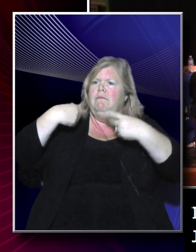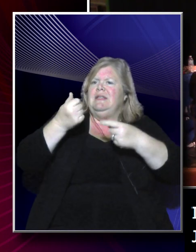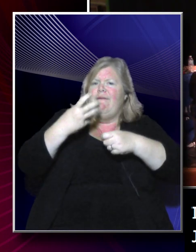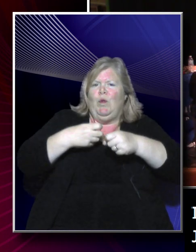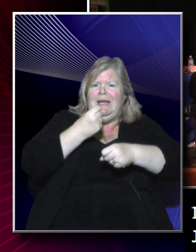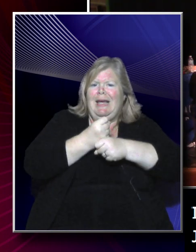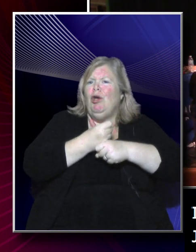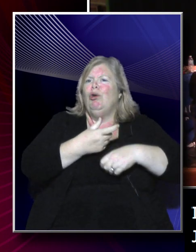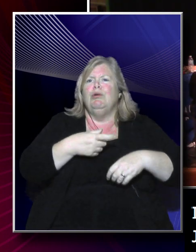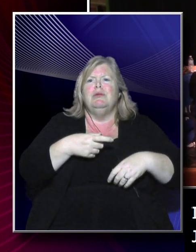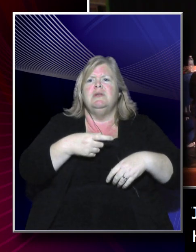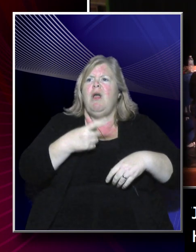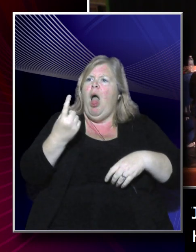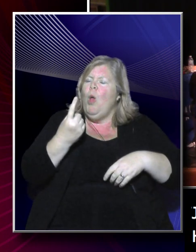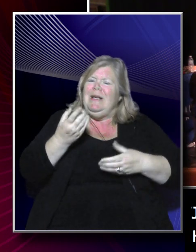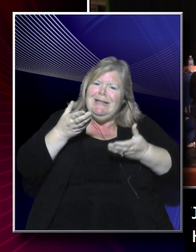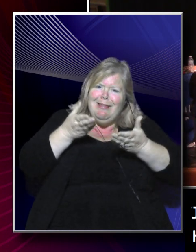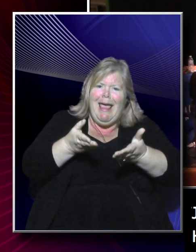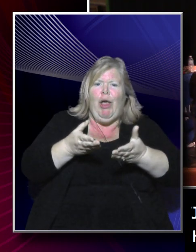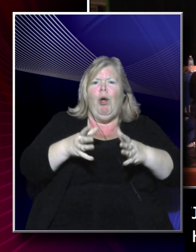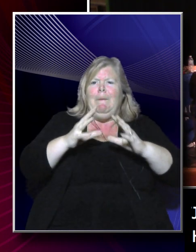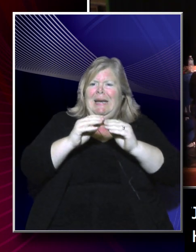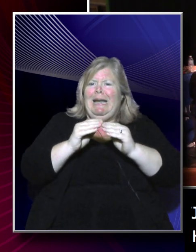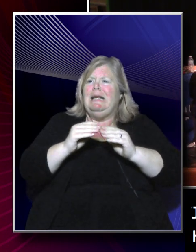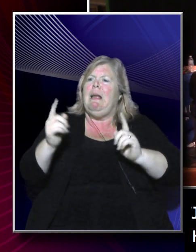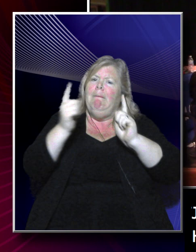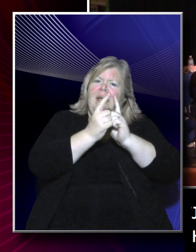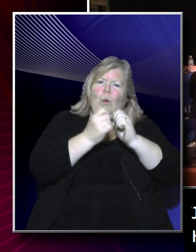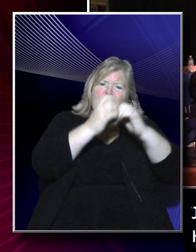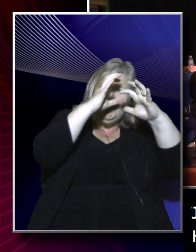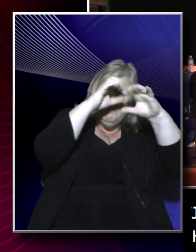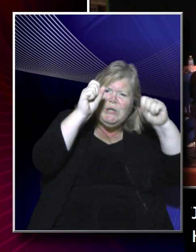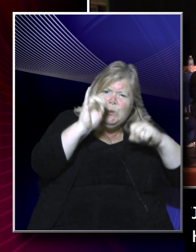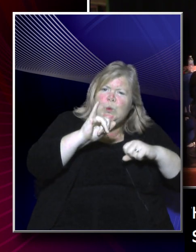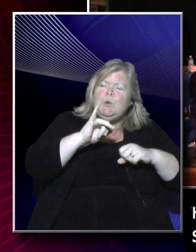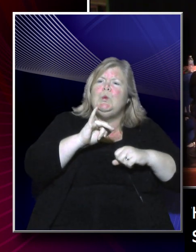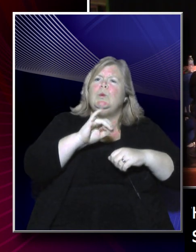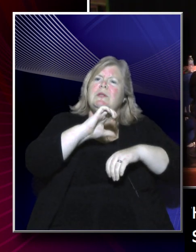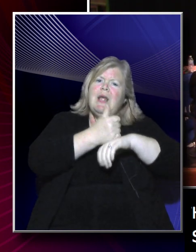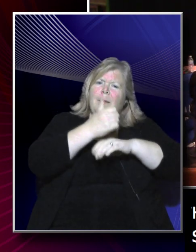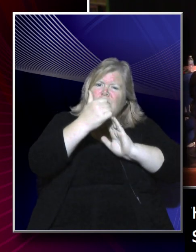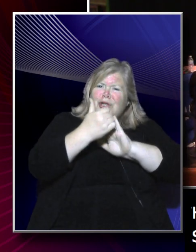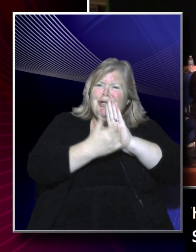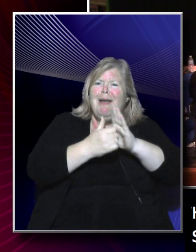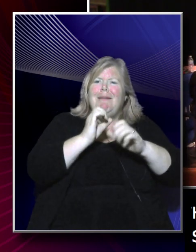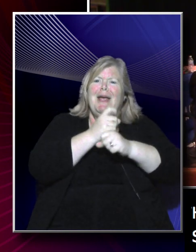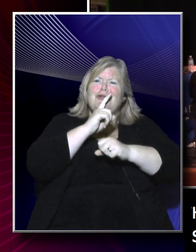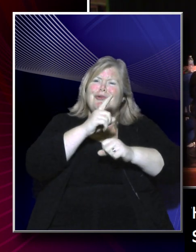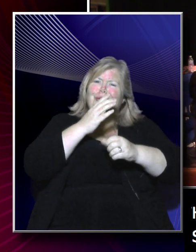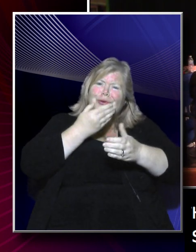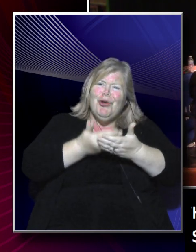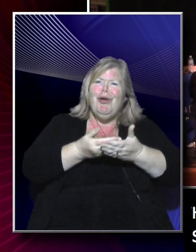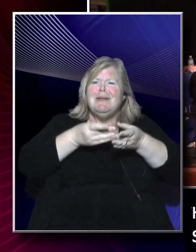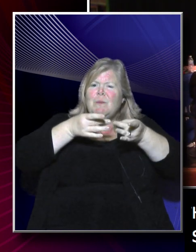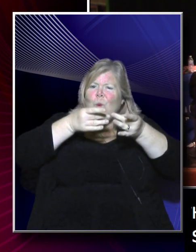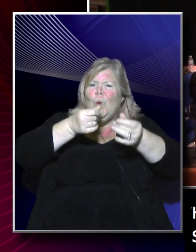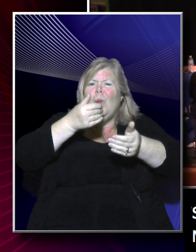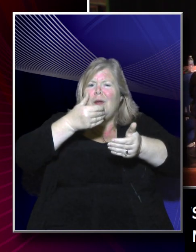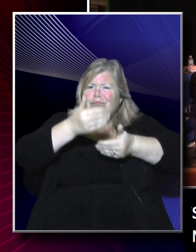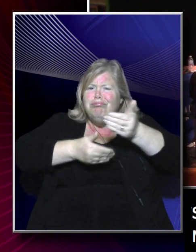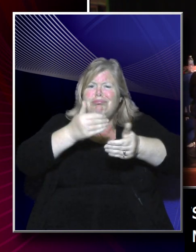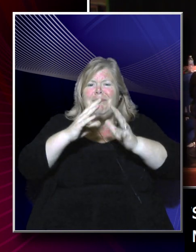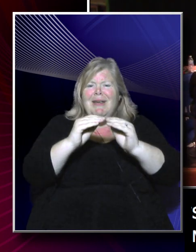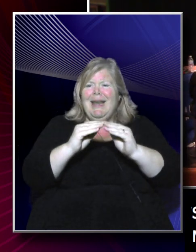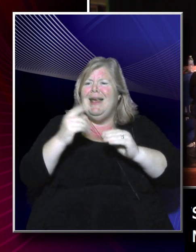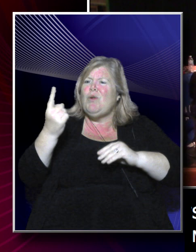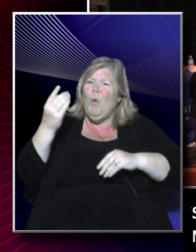very present. He's meeting with the superintendent to set the agenda, to make sure that the meetings run smoothly. He's present for